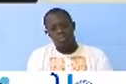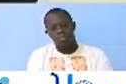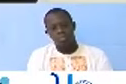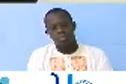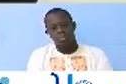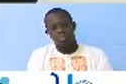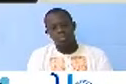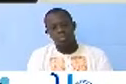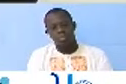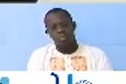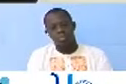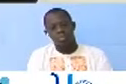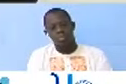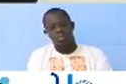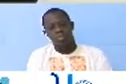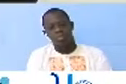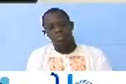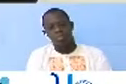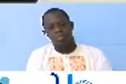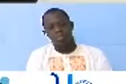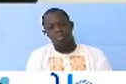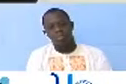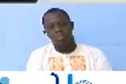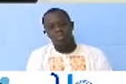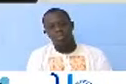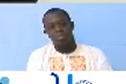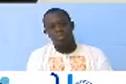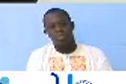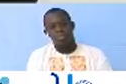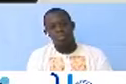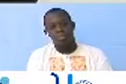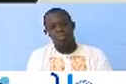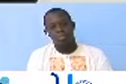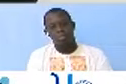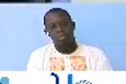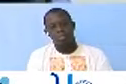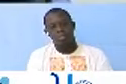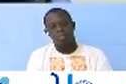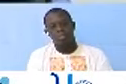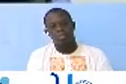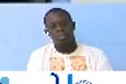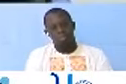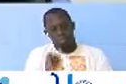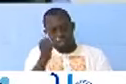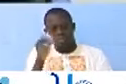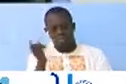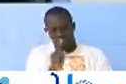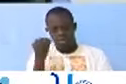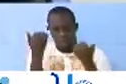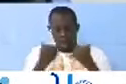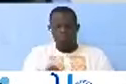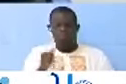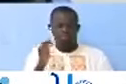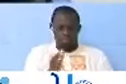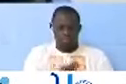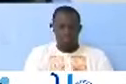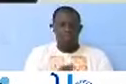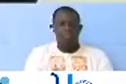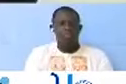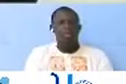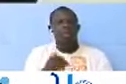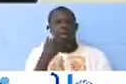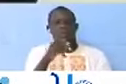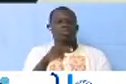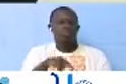ya defus tonya ronya yem fo walam inata do nyapite ka yemura yesam akro nyoma. That was what happened. And in your view, was that wrong